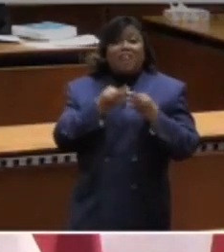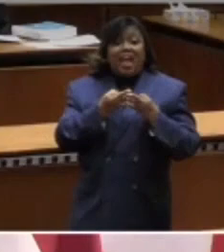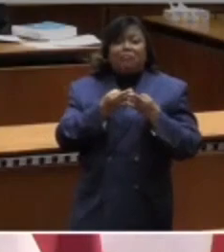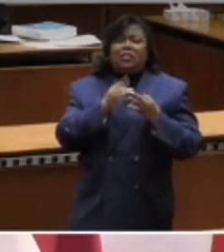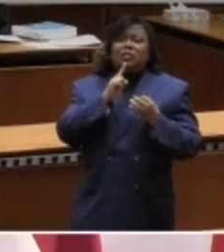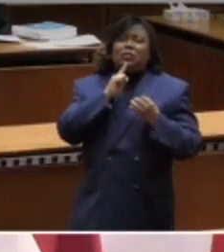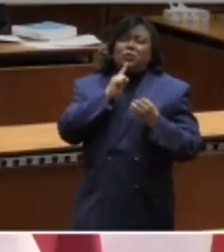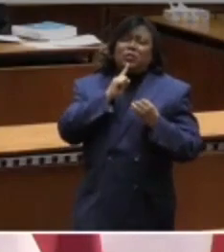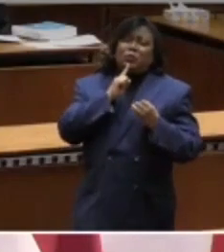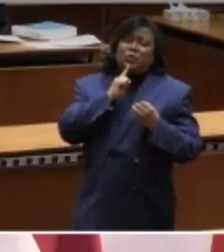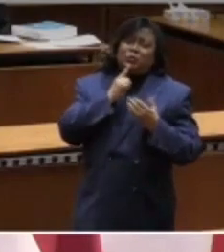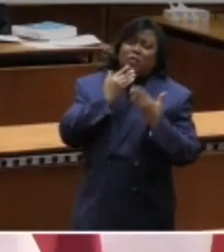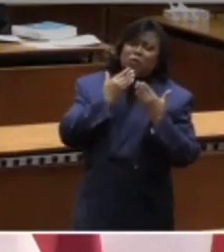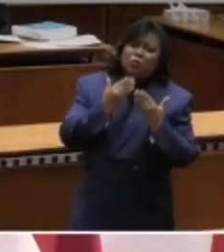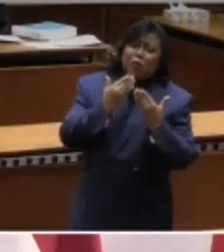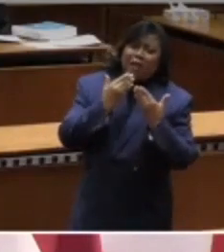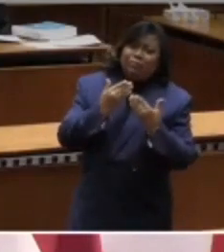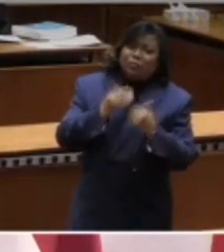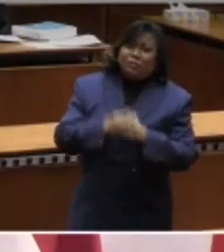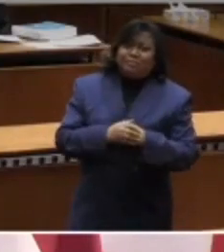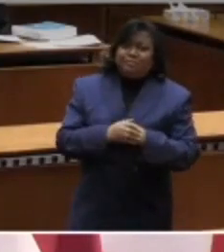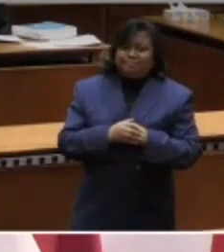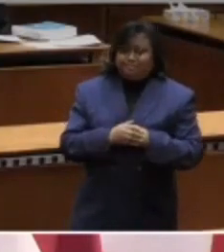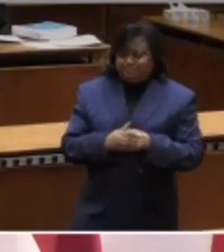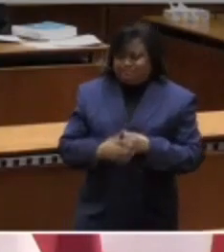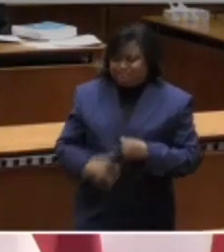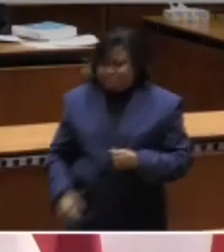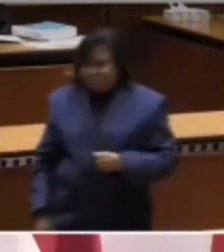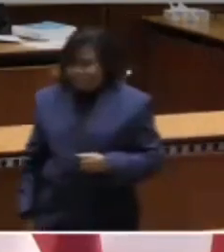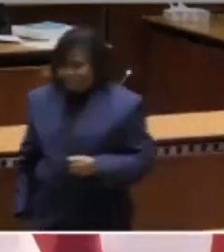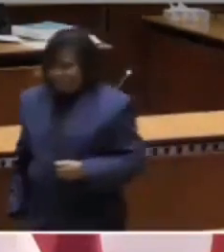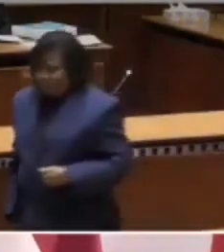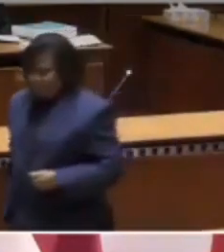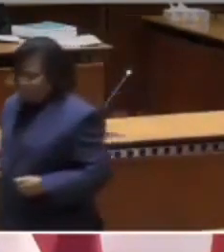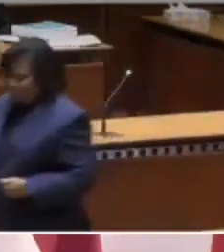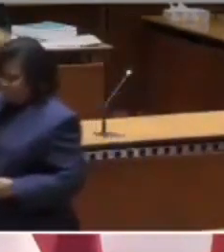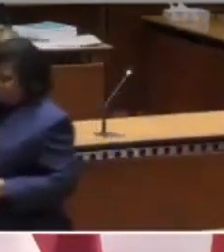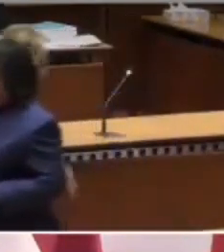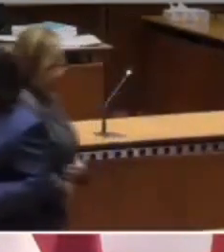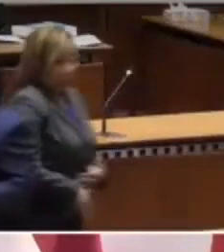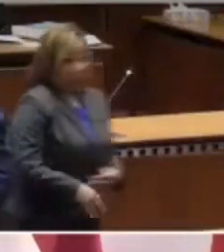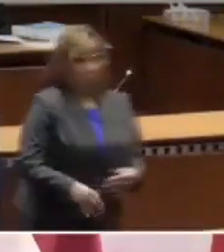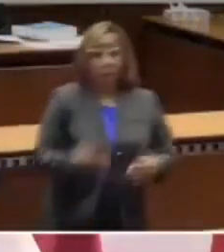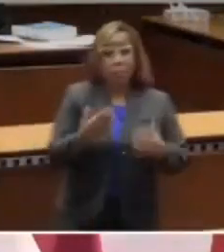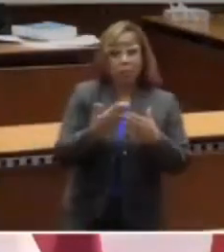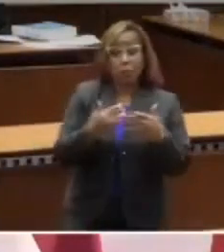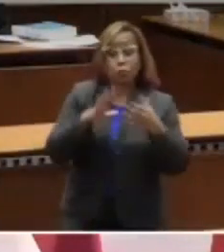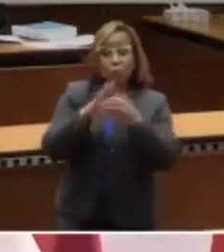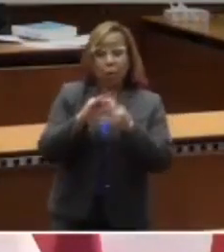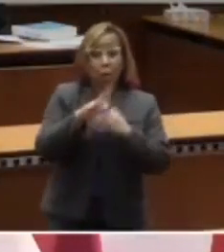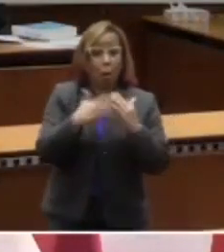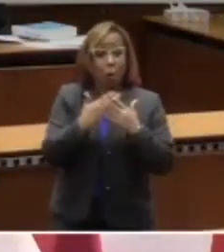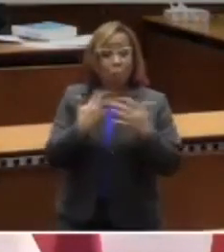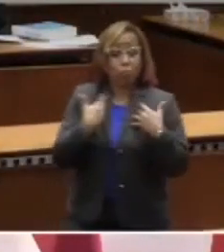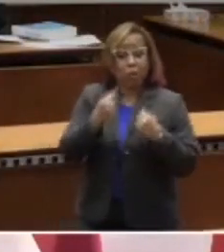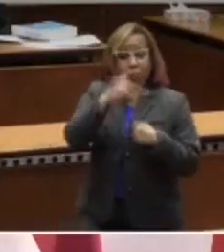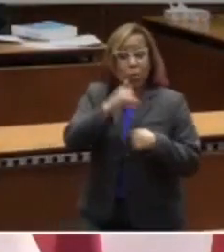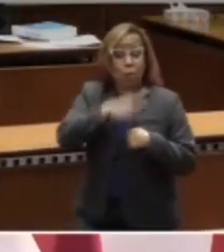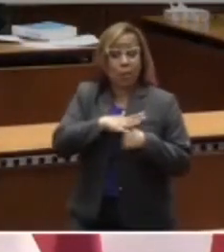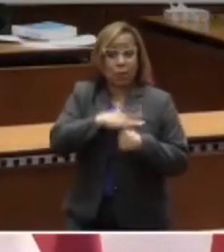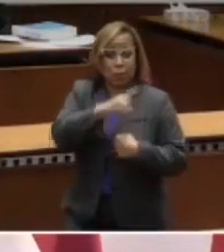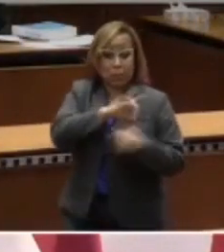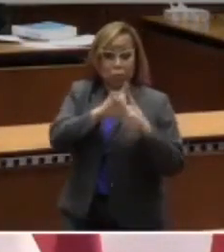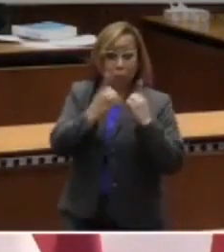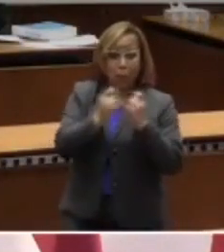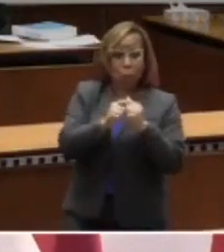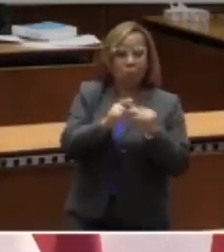is extremely grateful. And before you paint all the brave men and women of the Chicago Police Department